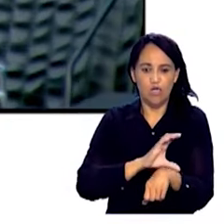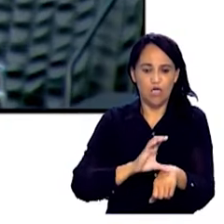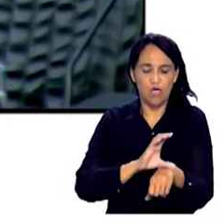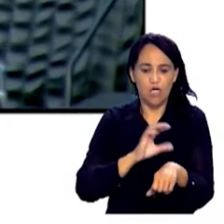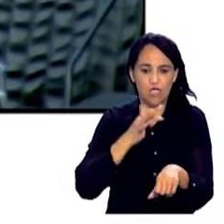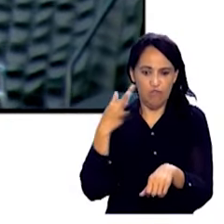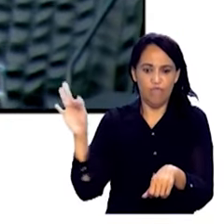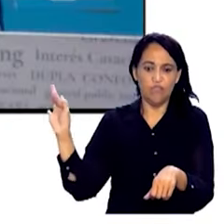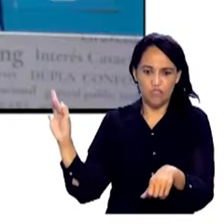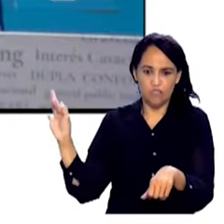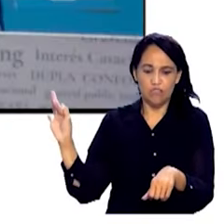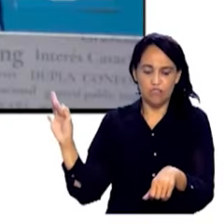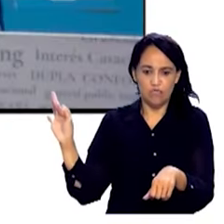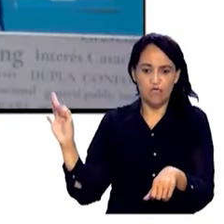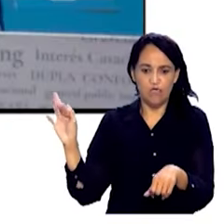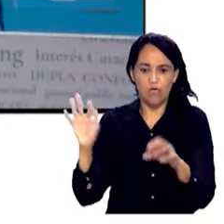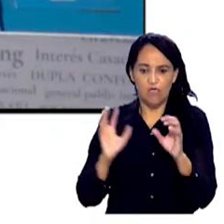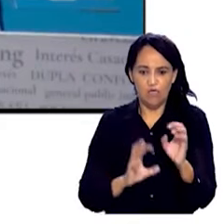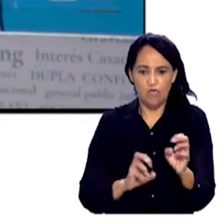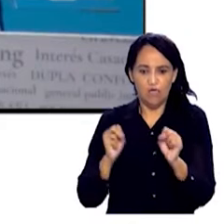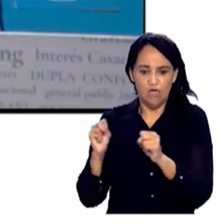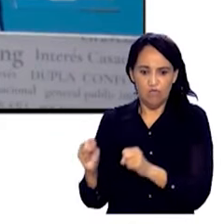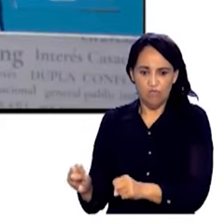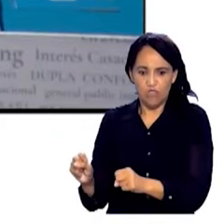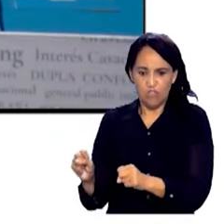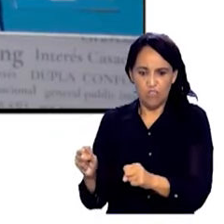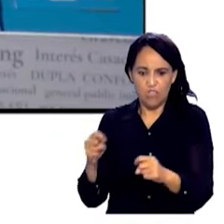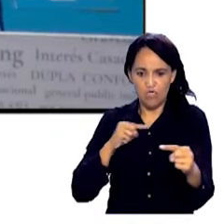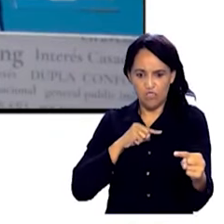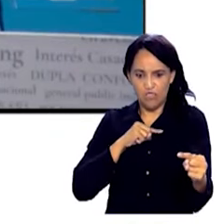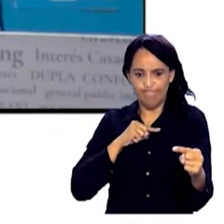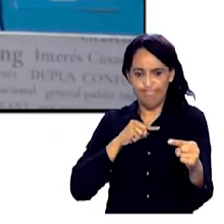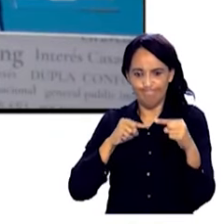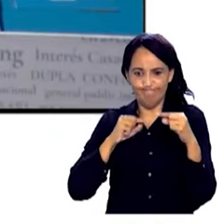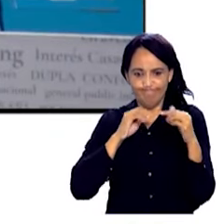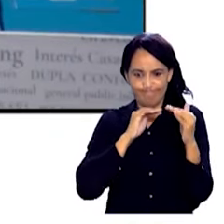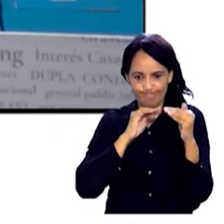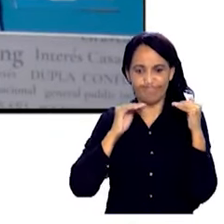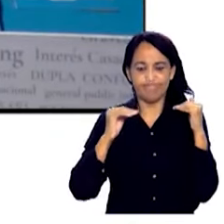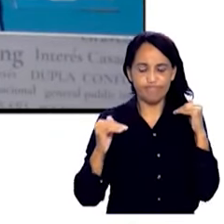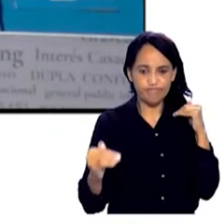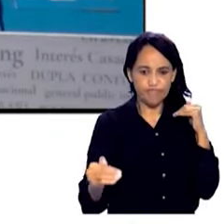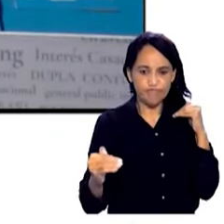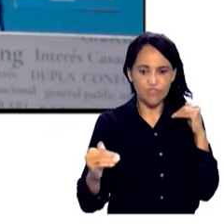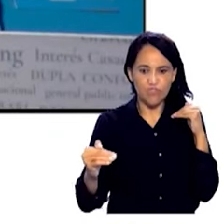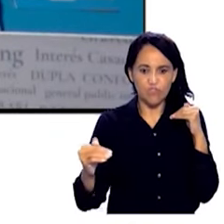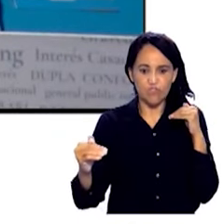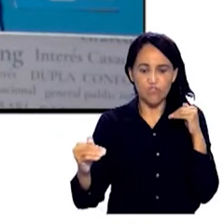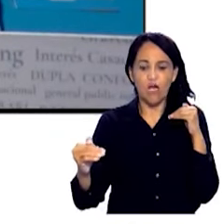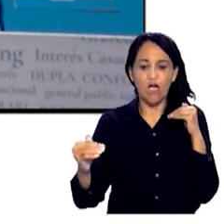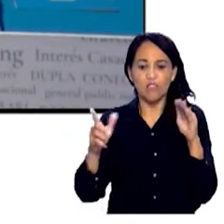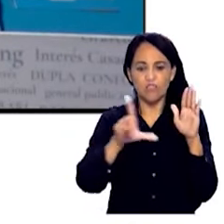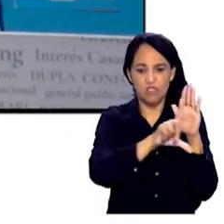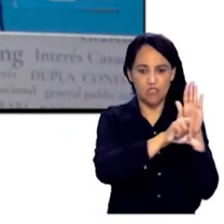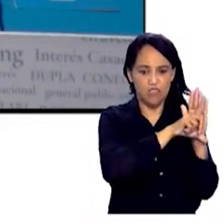or International Law directed secretary of state Thomas Jefferson in july